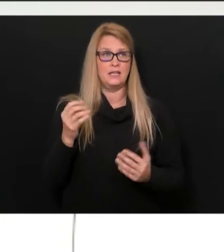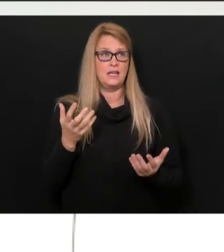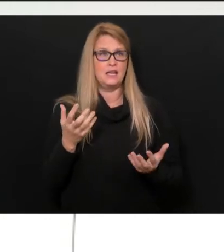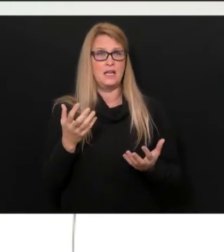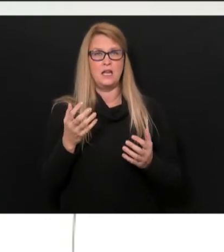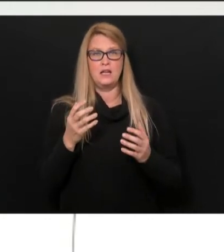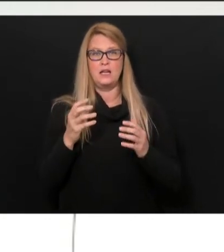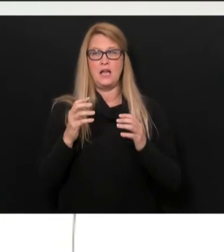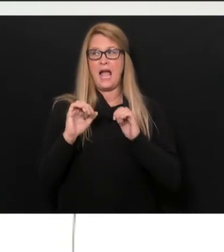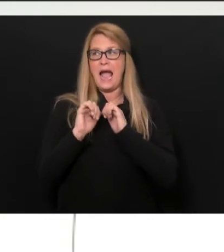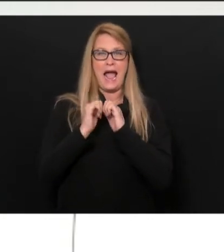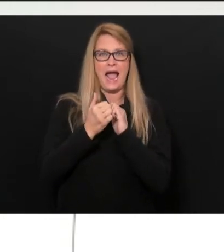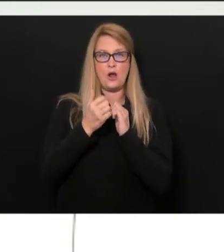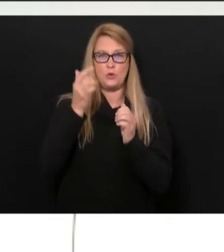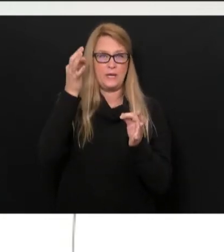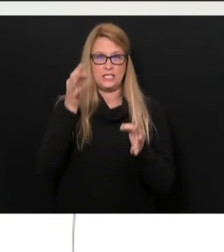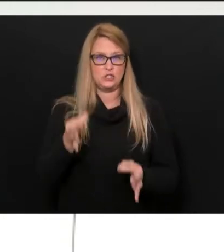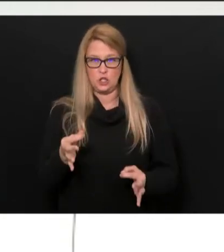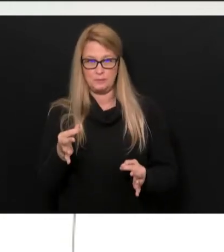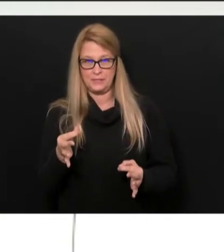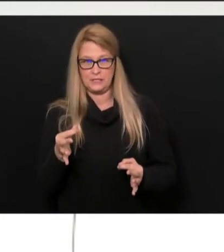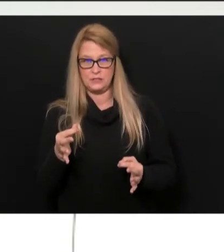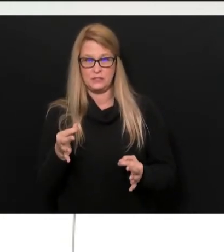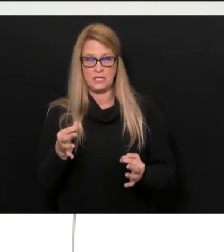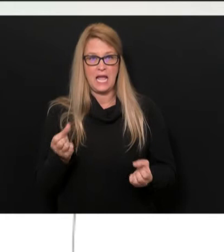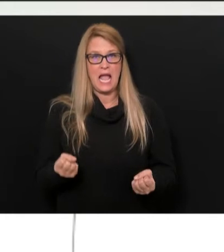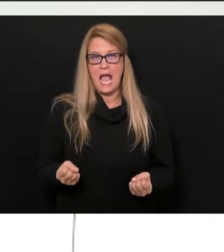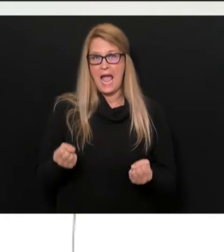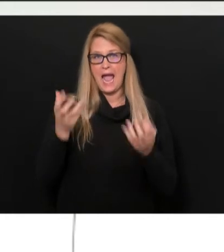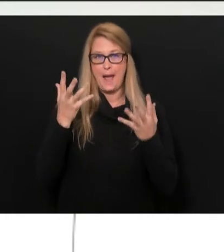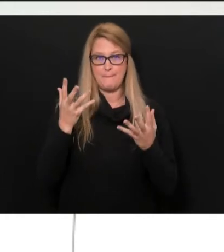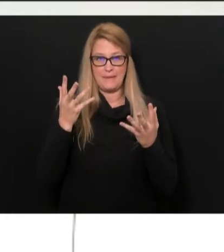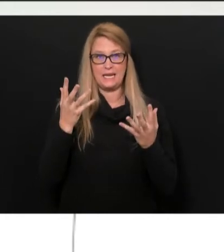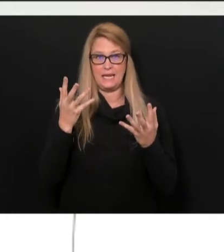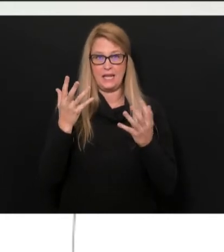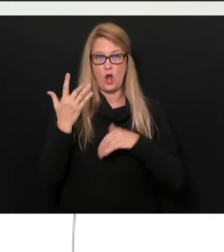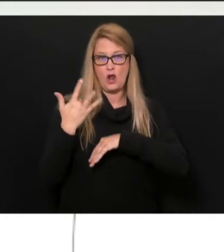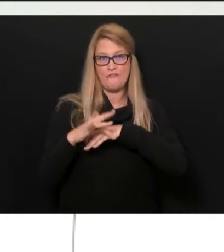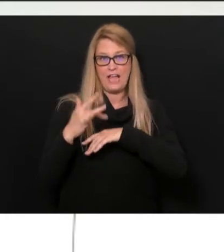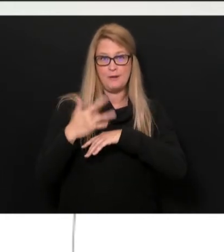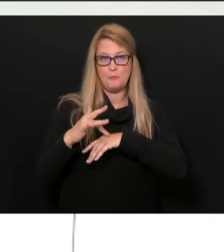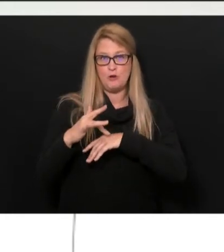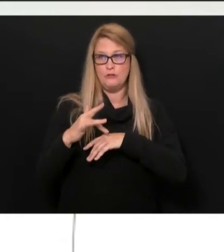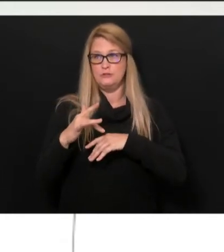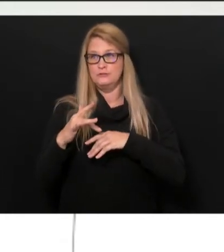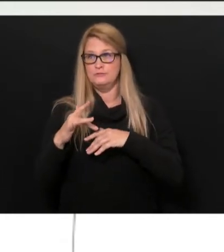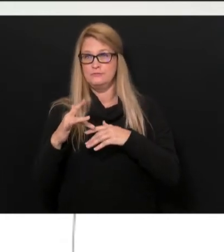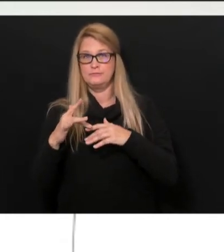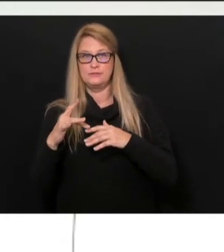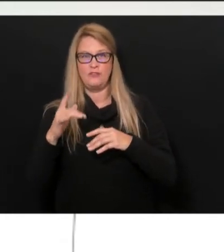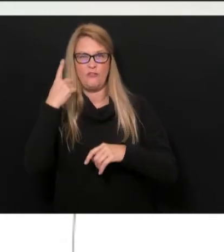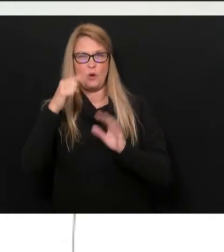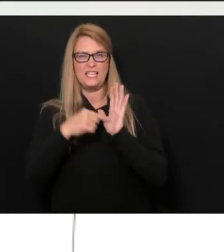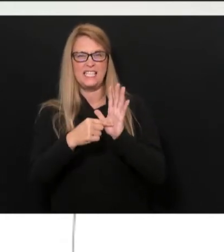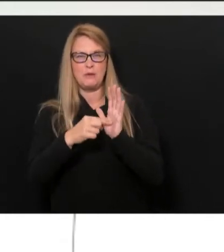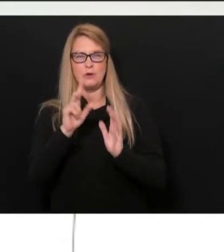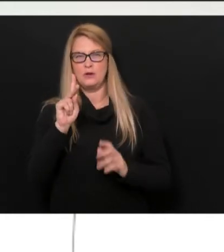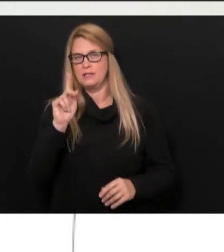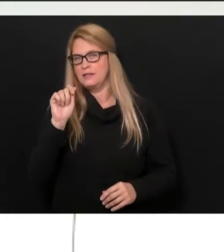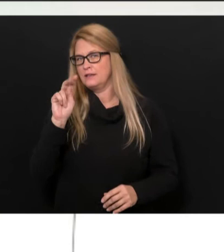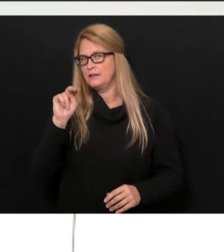allocations determined for how many of those doses are going out? And a quick example, Kanawha County, I think,